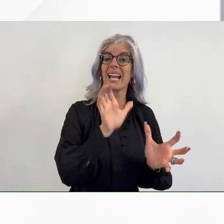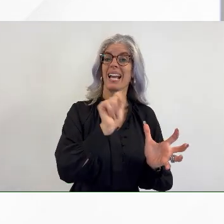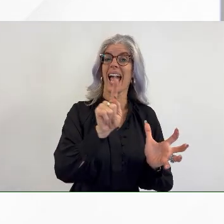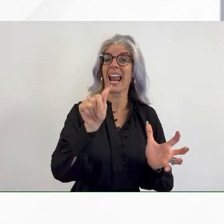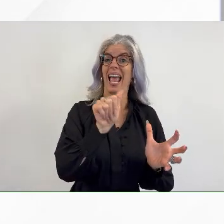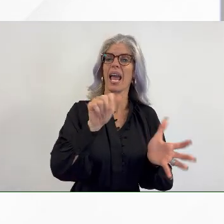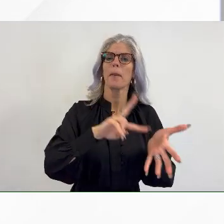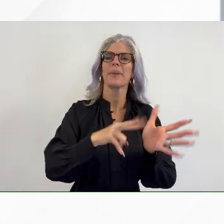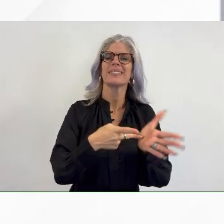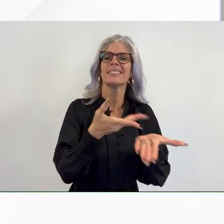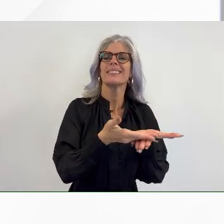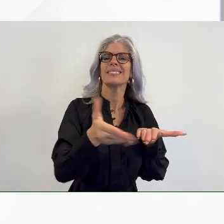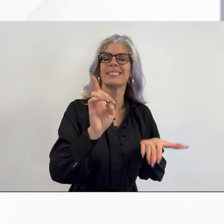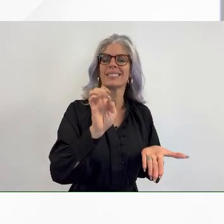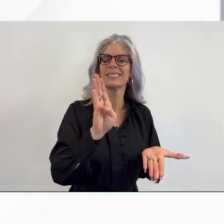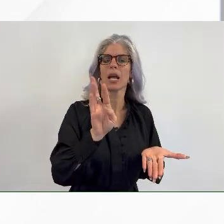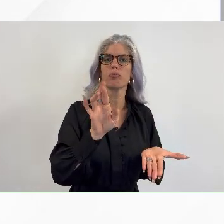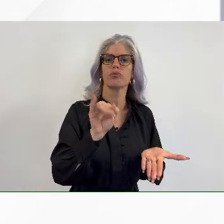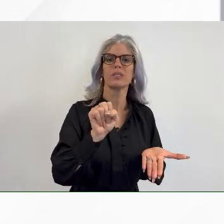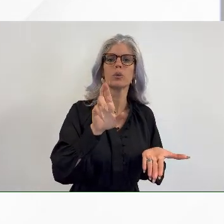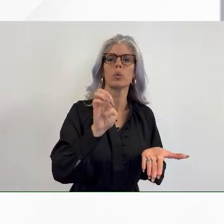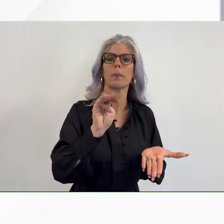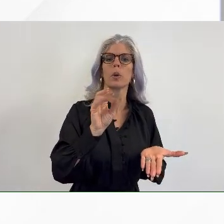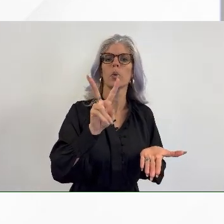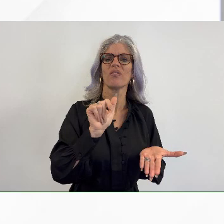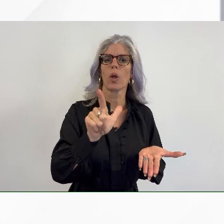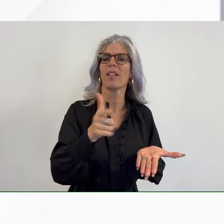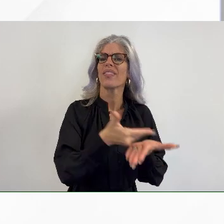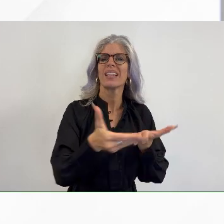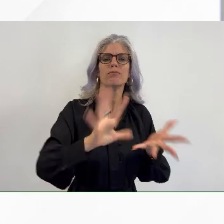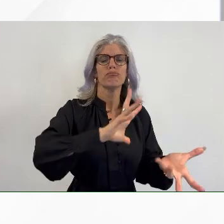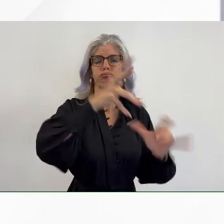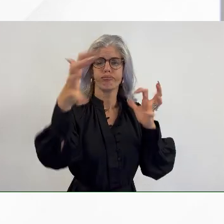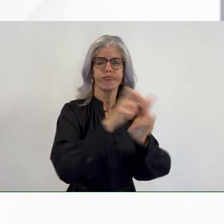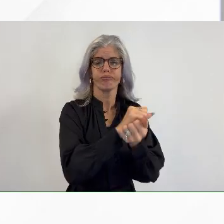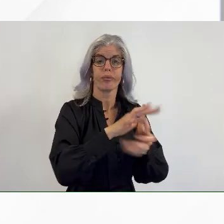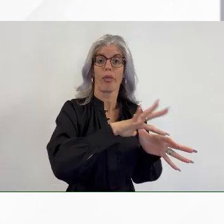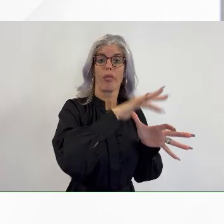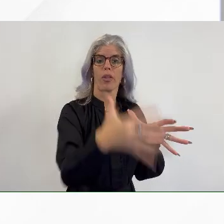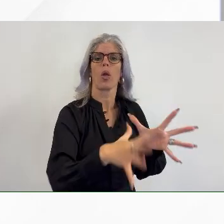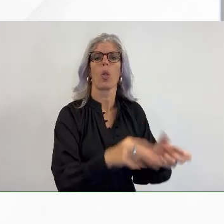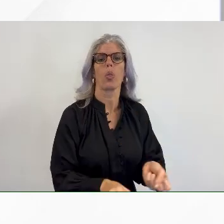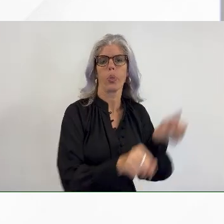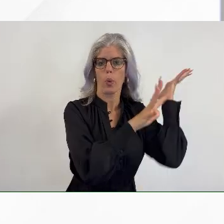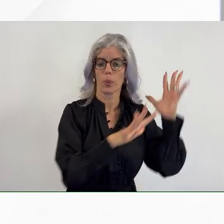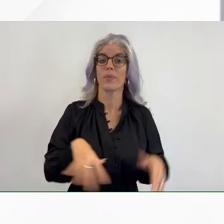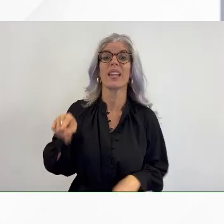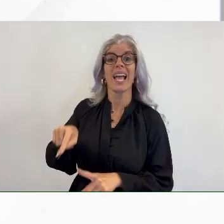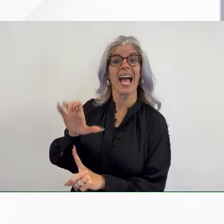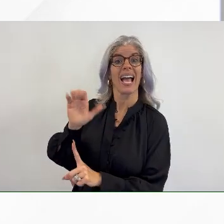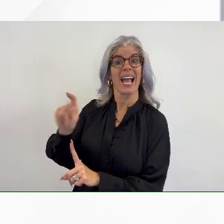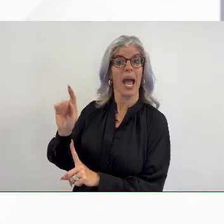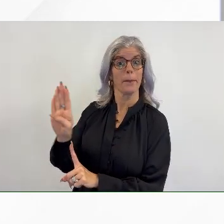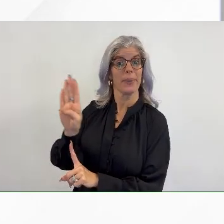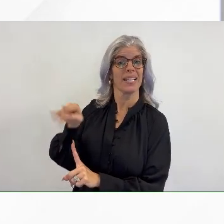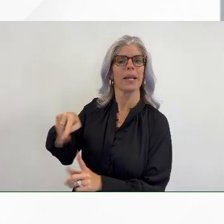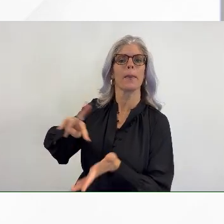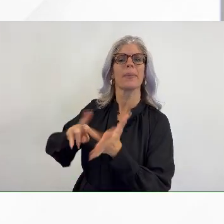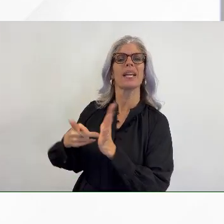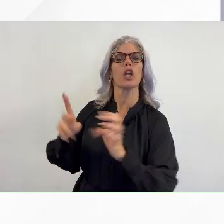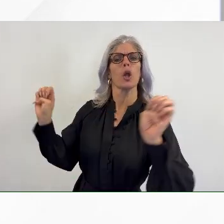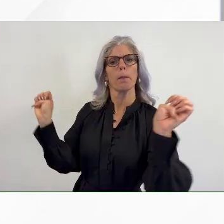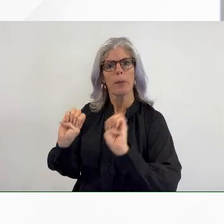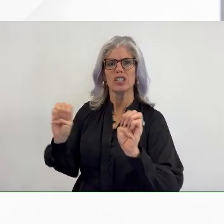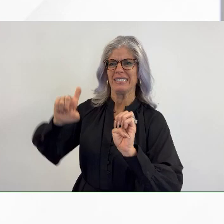Category A, debris removal, and Category B, emergency protective measures, are both considered emergency work. The deadline to